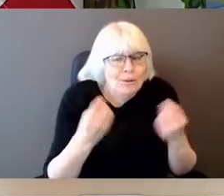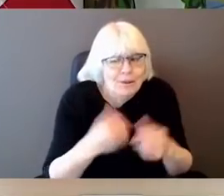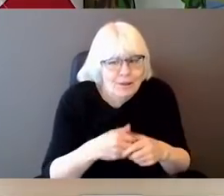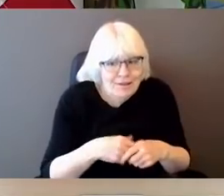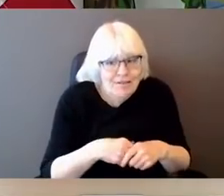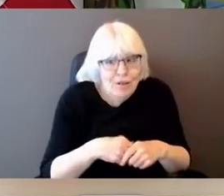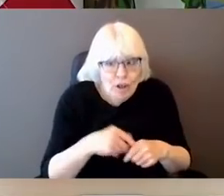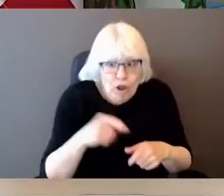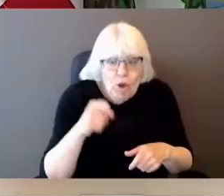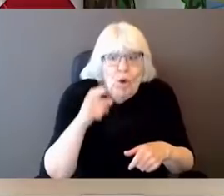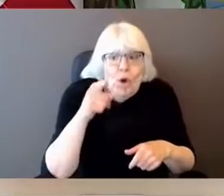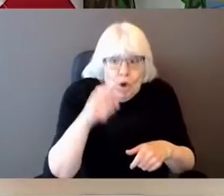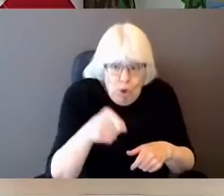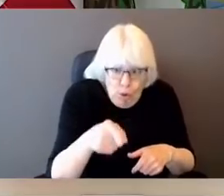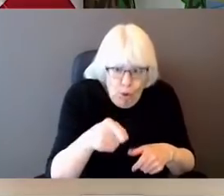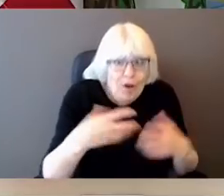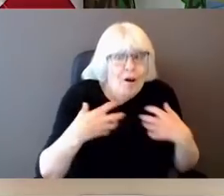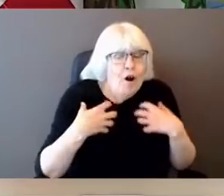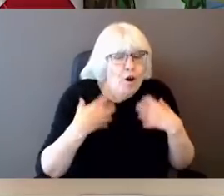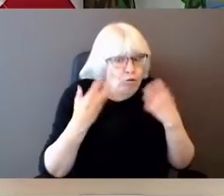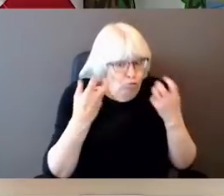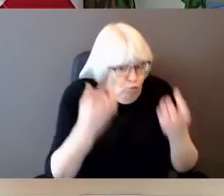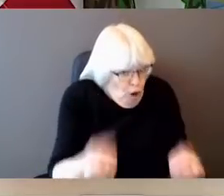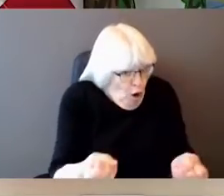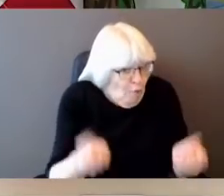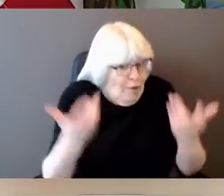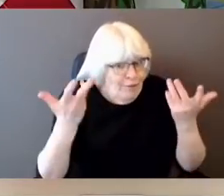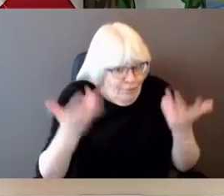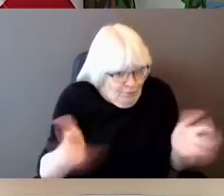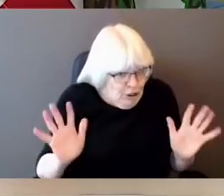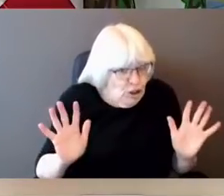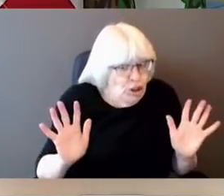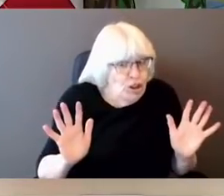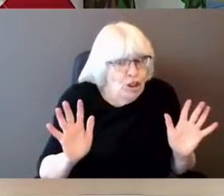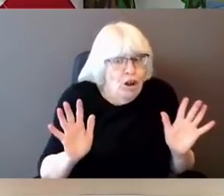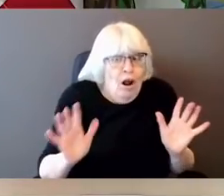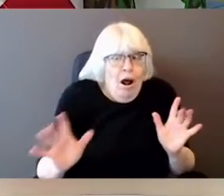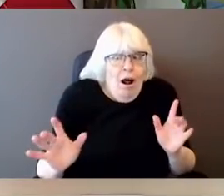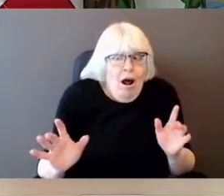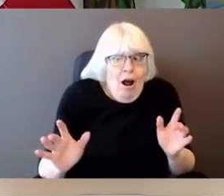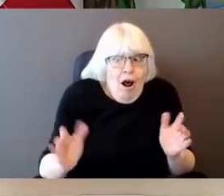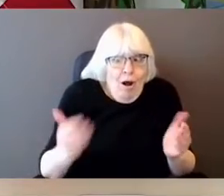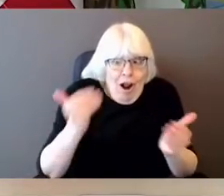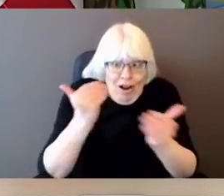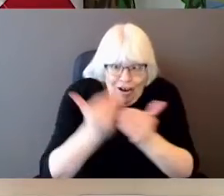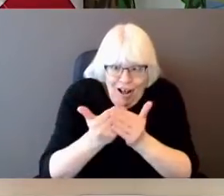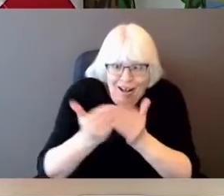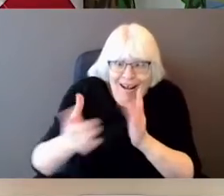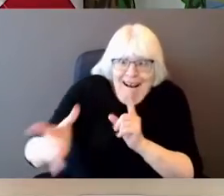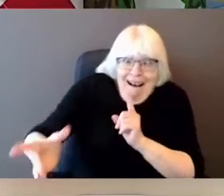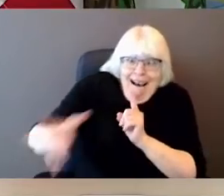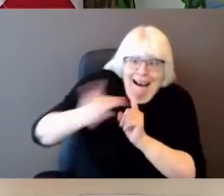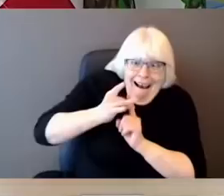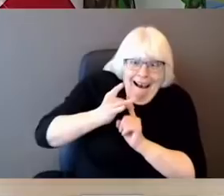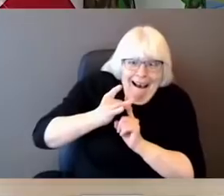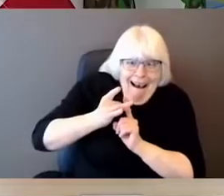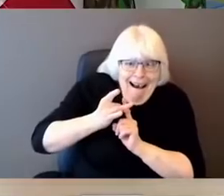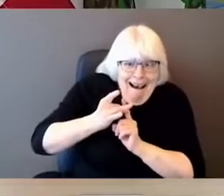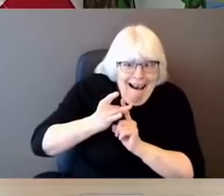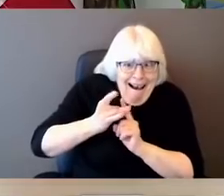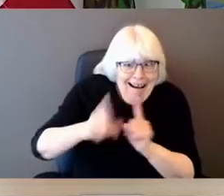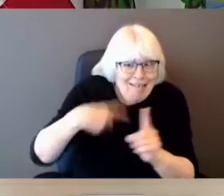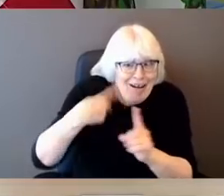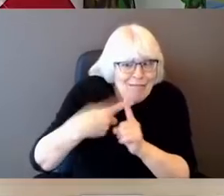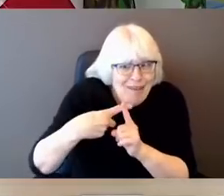contact within 90 days of your positive result, and your date of the positive test was on or after December